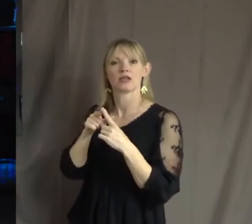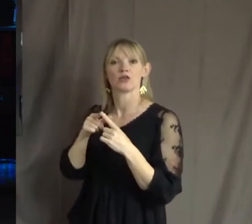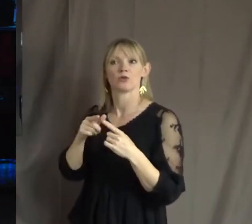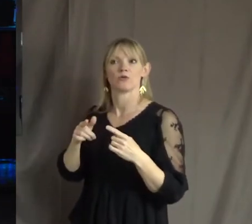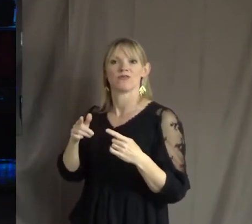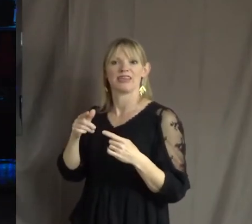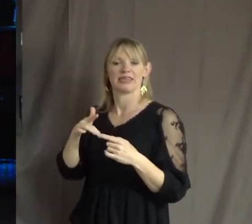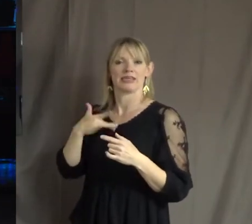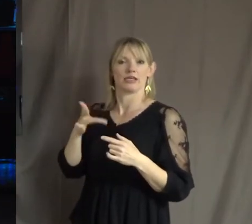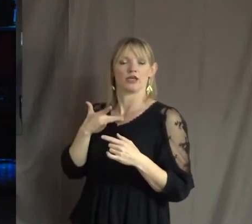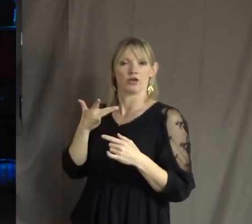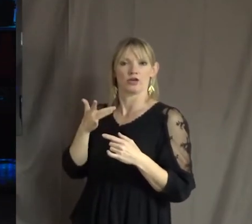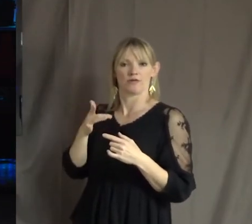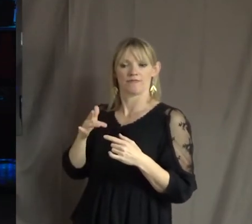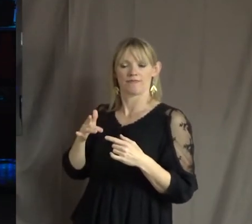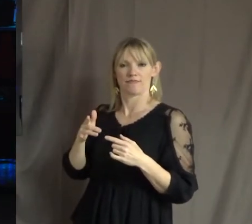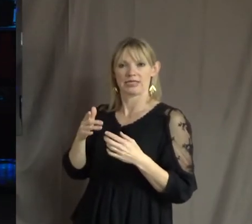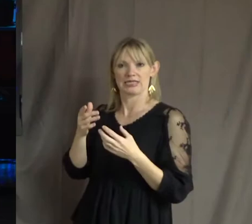resurrect yourself."